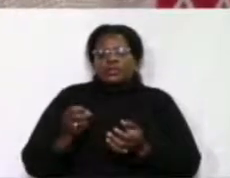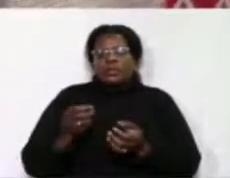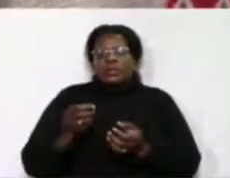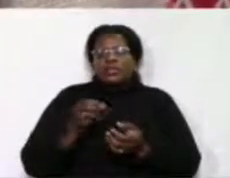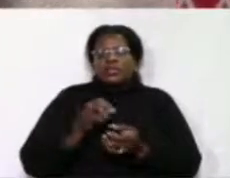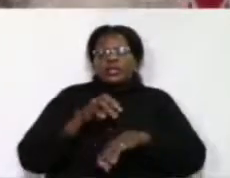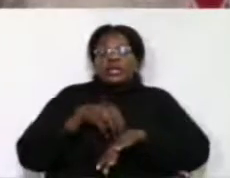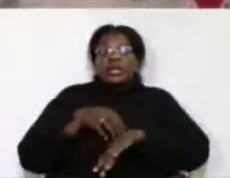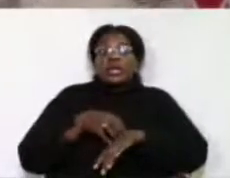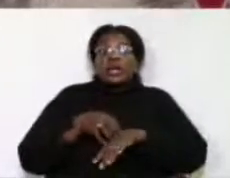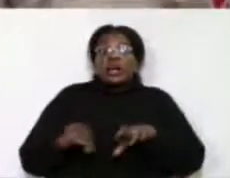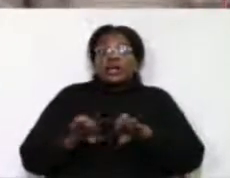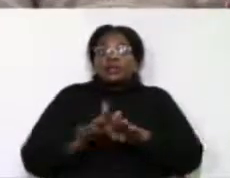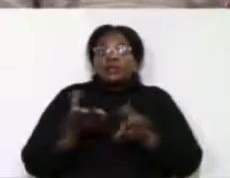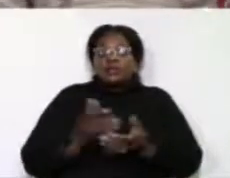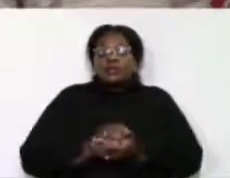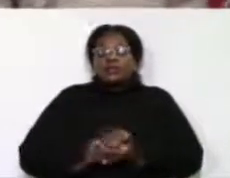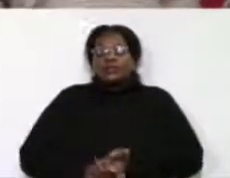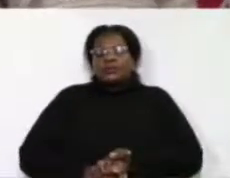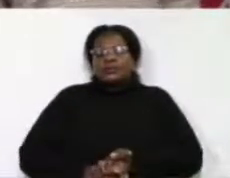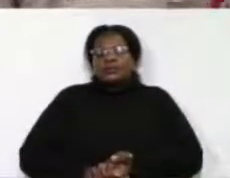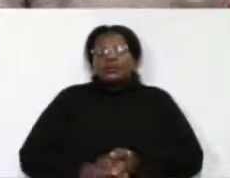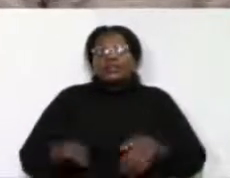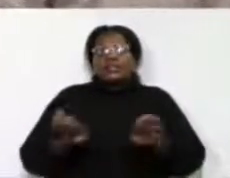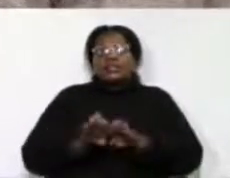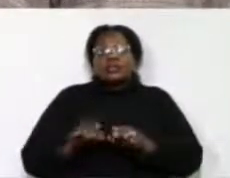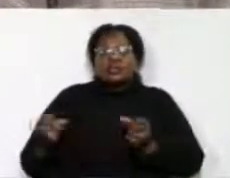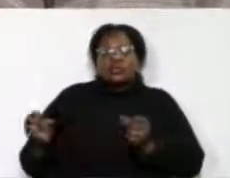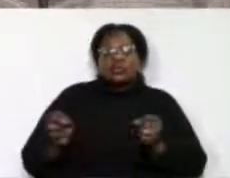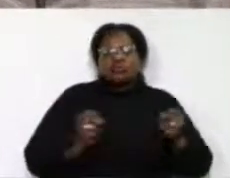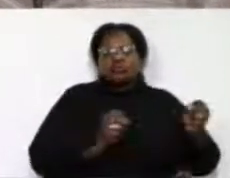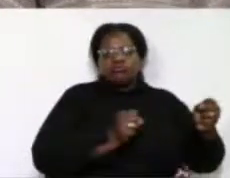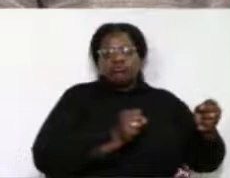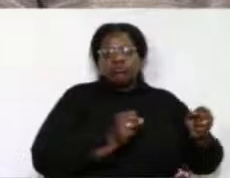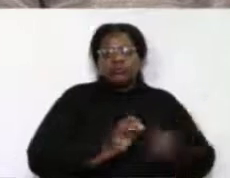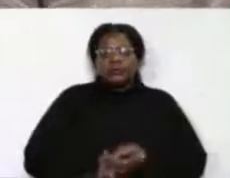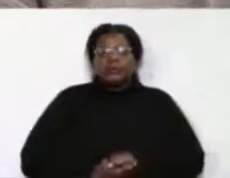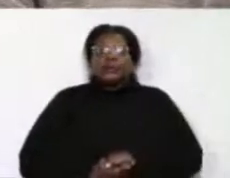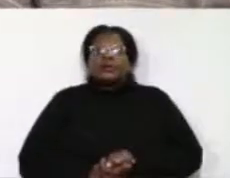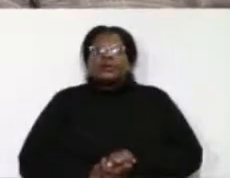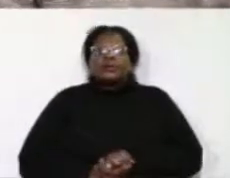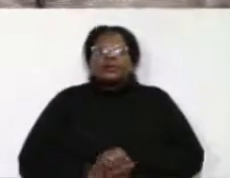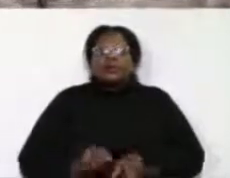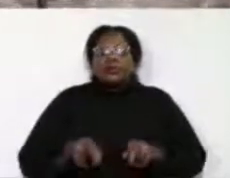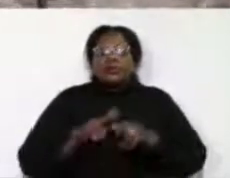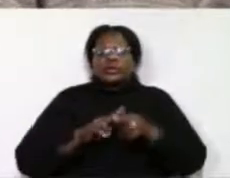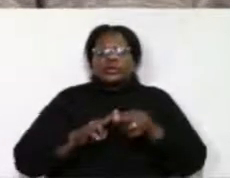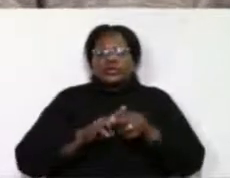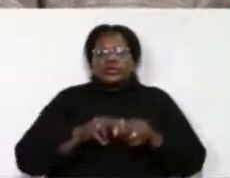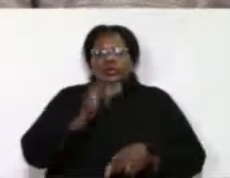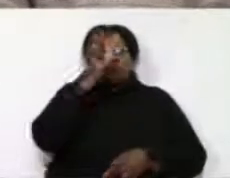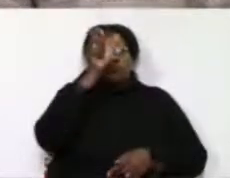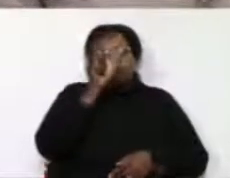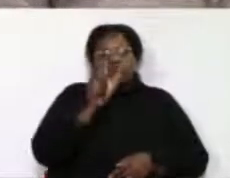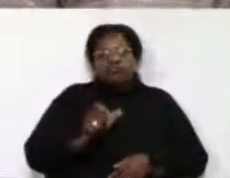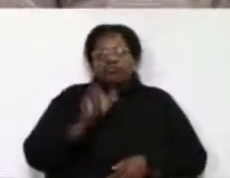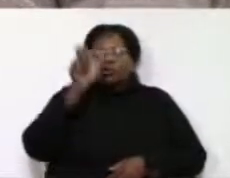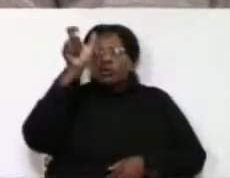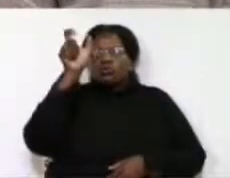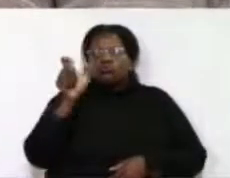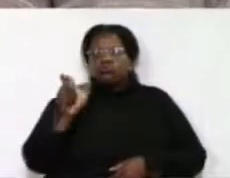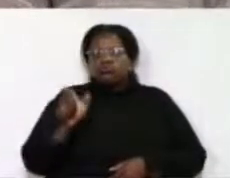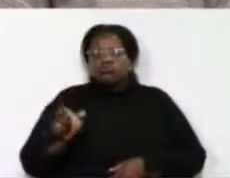probably burn it. So let's move on with a security gate. All right. So we're going to use steel tube. This is our materials list down here. This is a